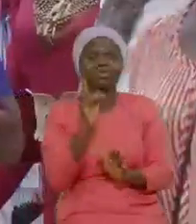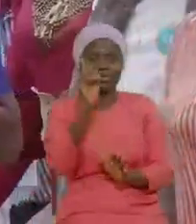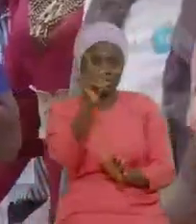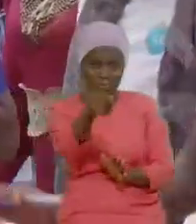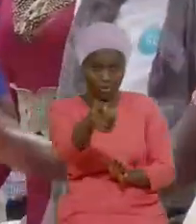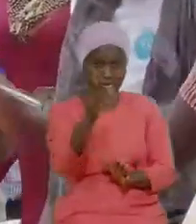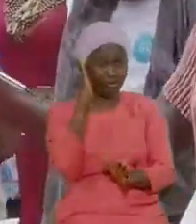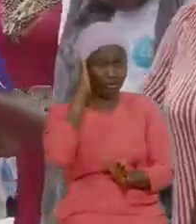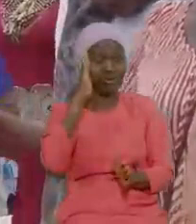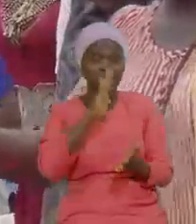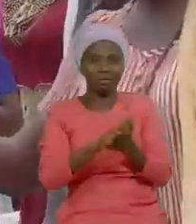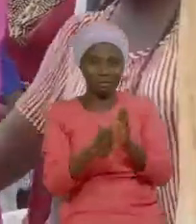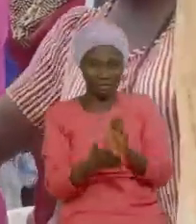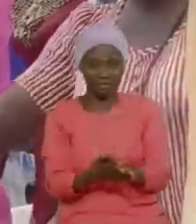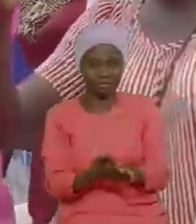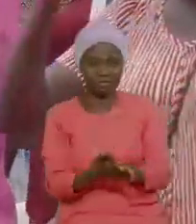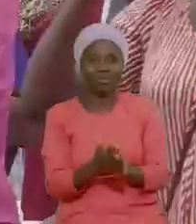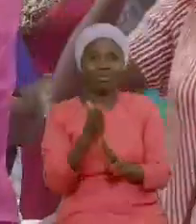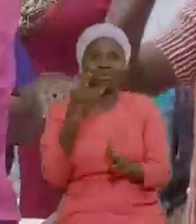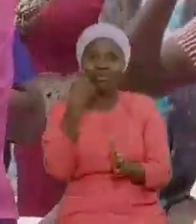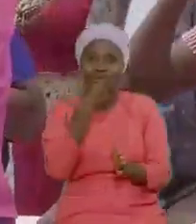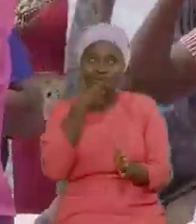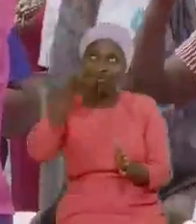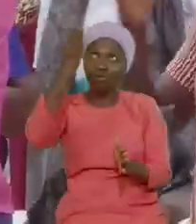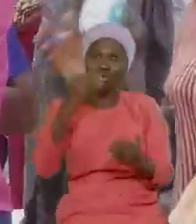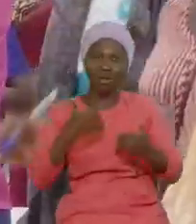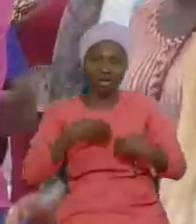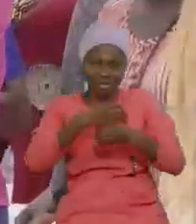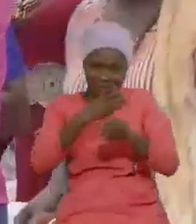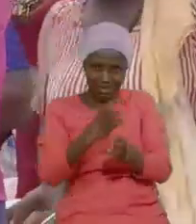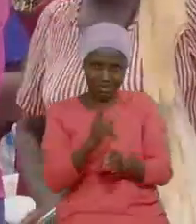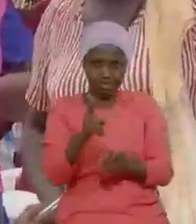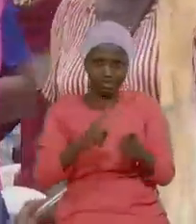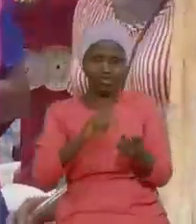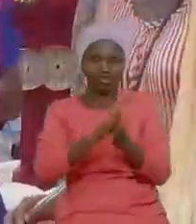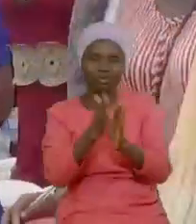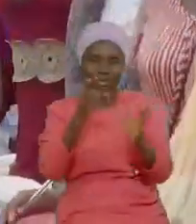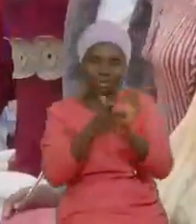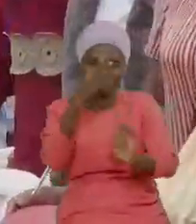You will be what God has created you to be.